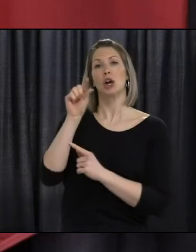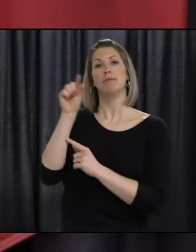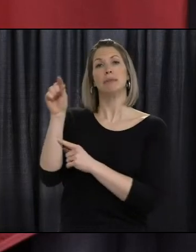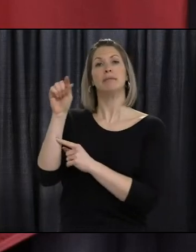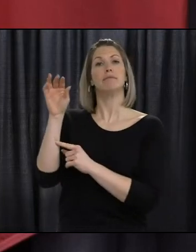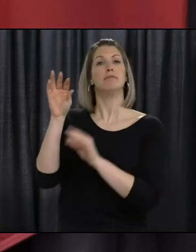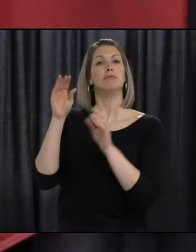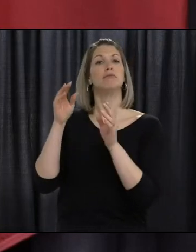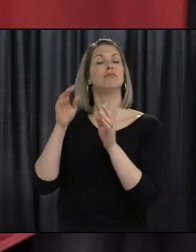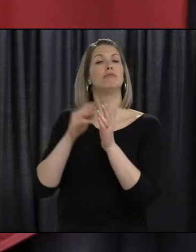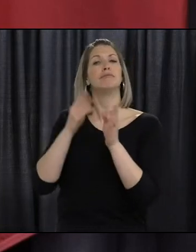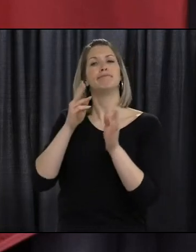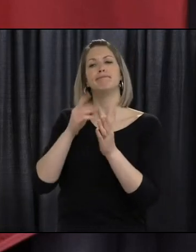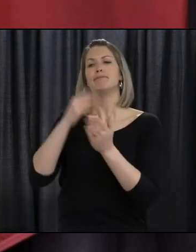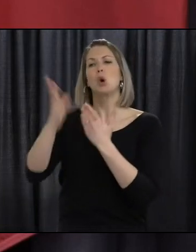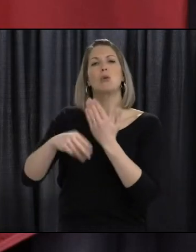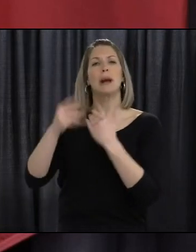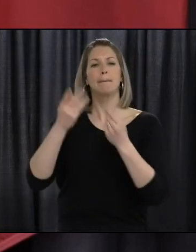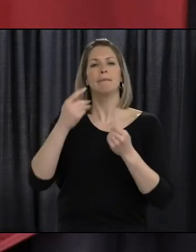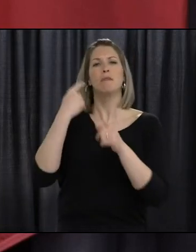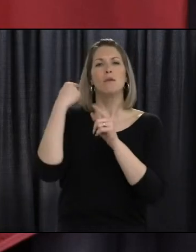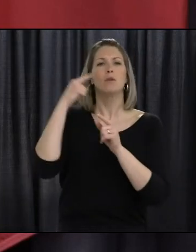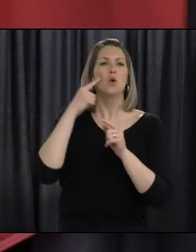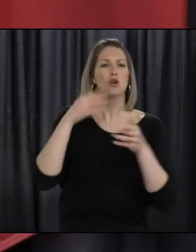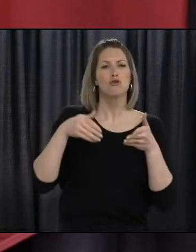road projects planned for the